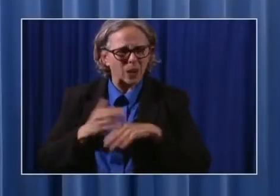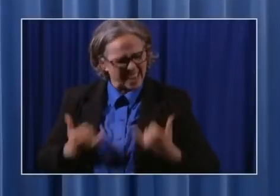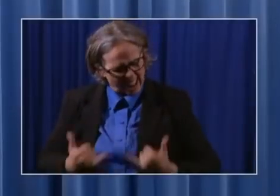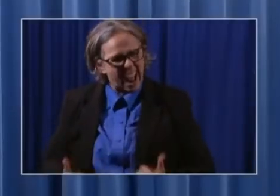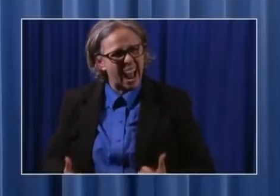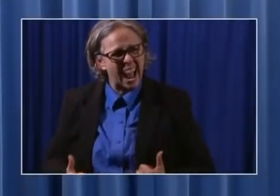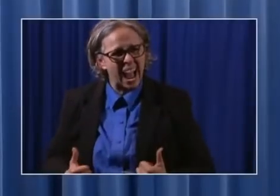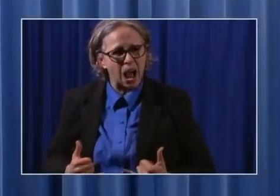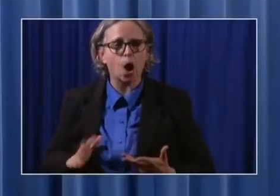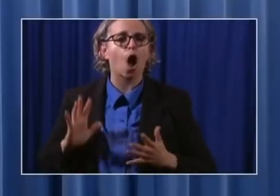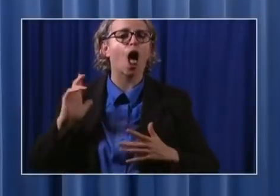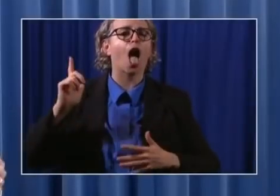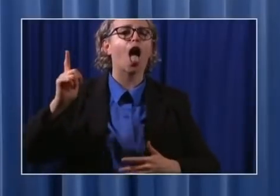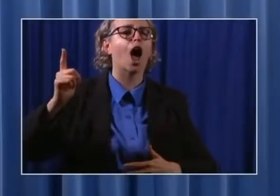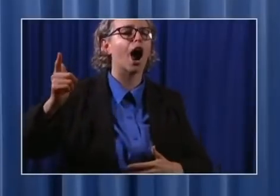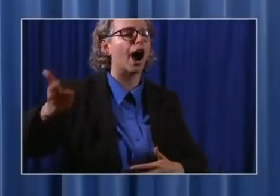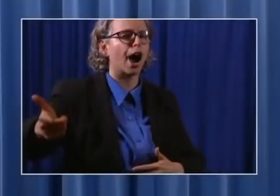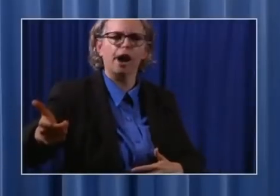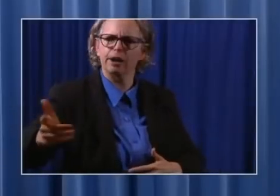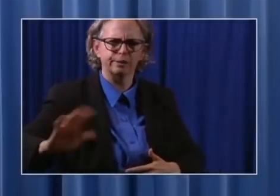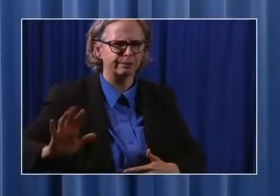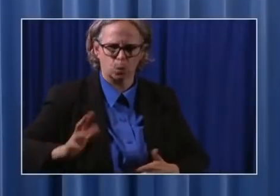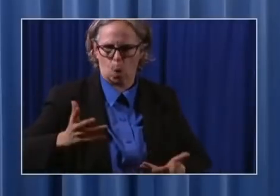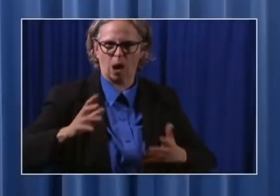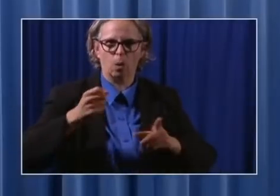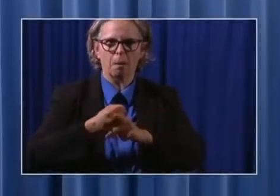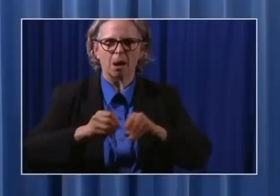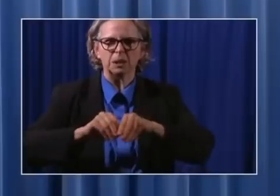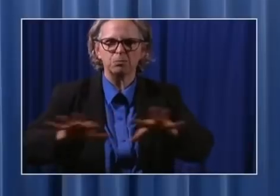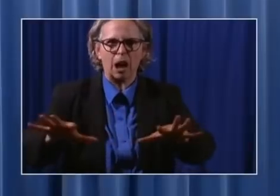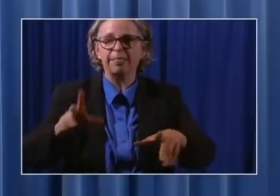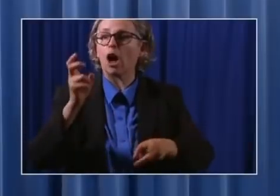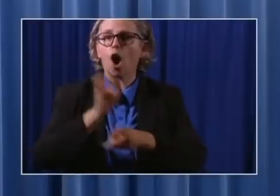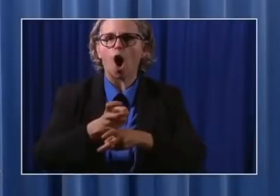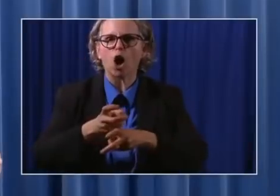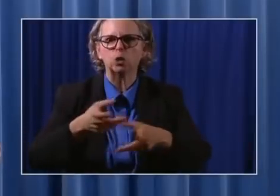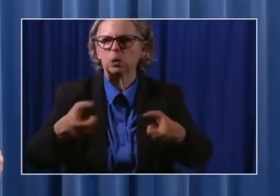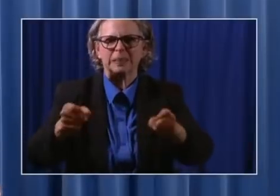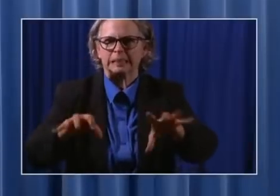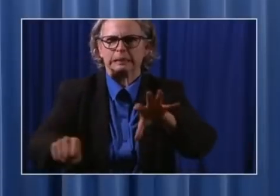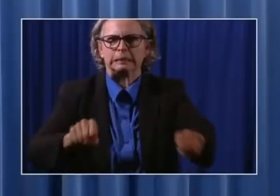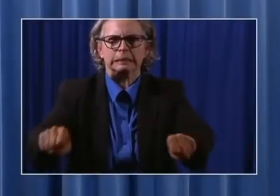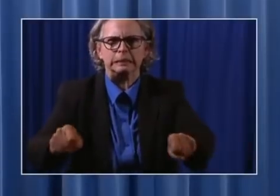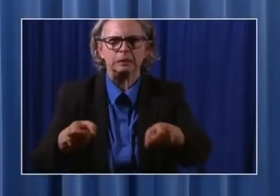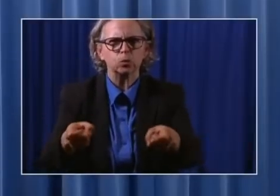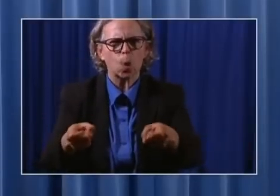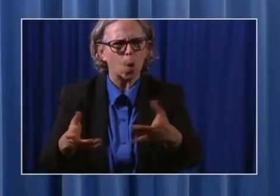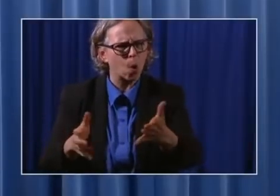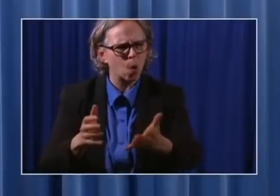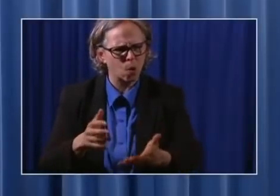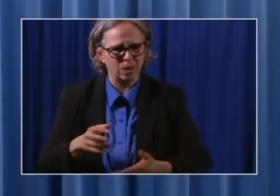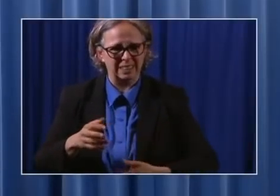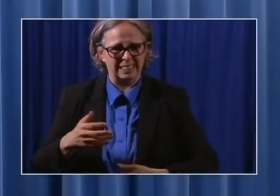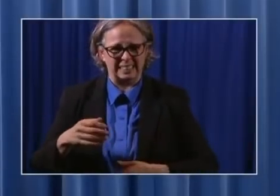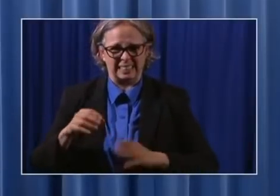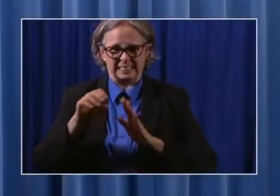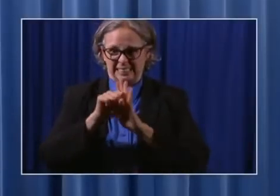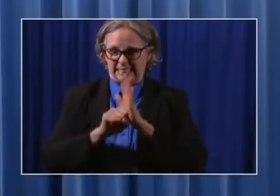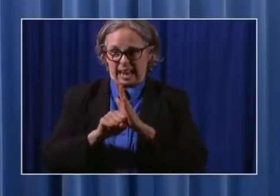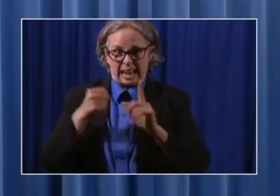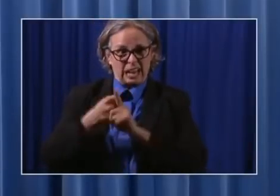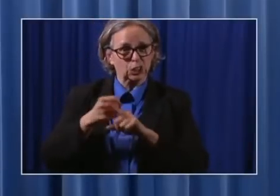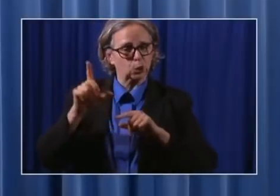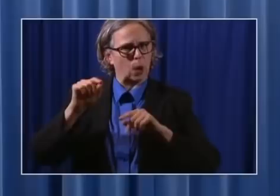manageable than when it gets out further and further. And if you want to see a problem, you know, if a state is at 20%, that's really